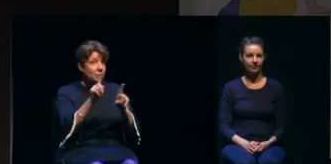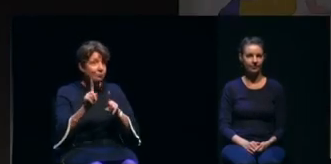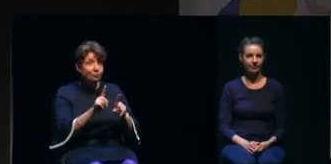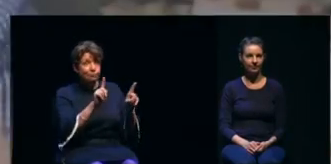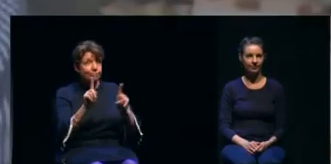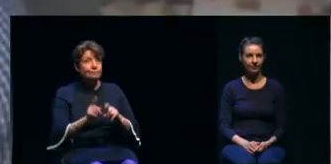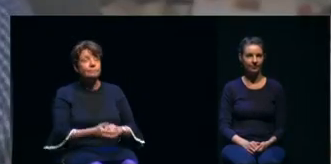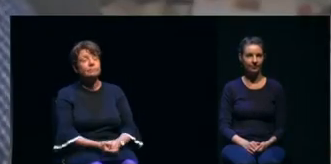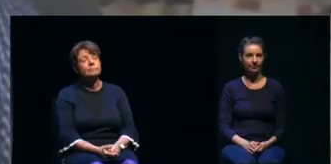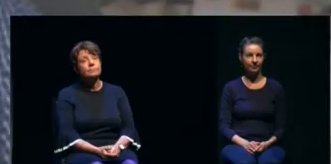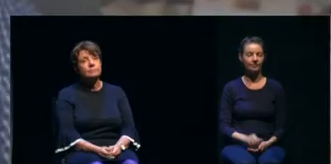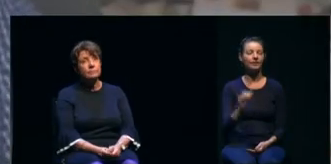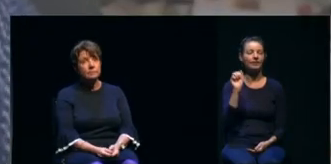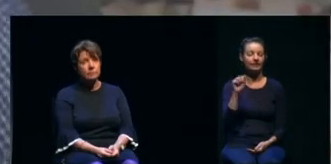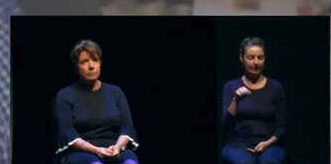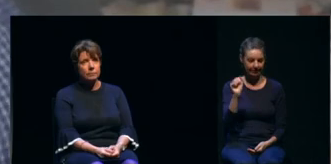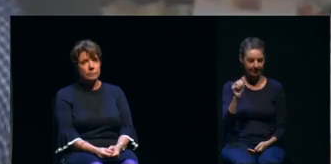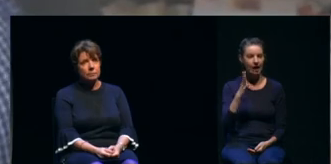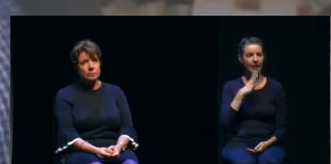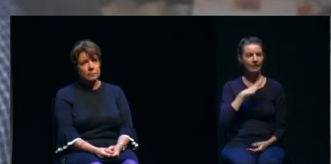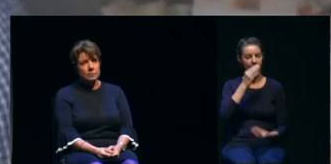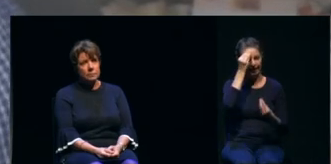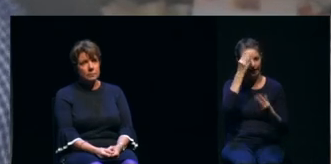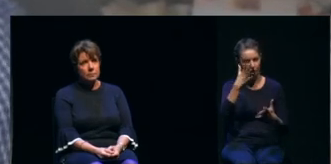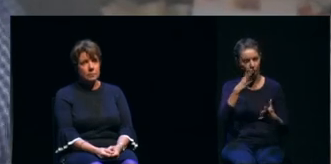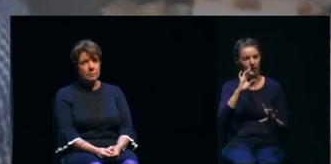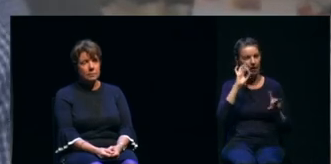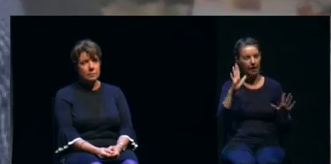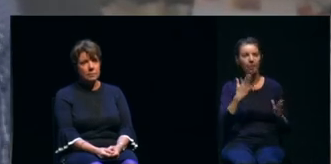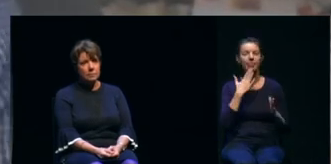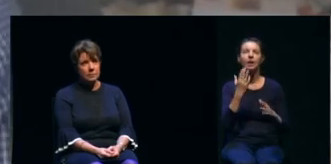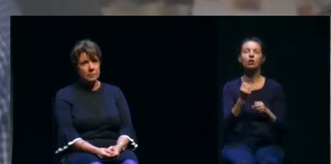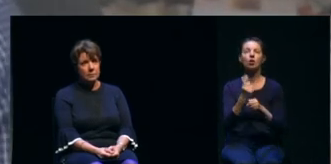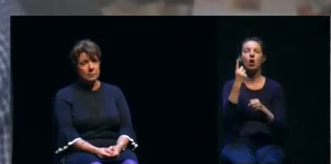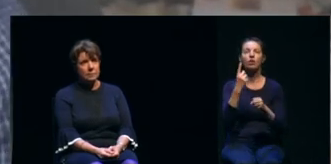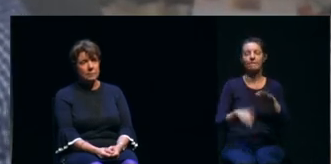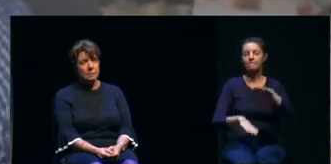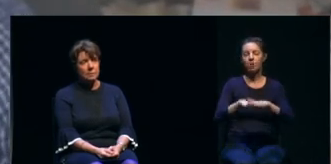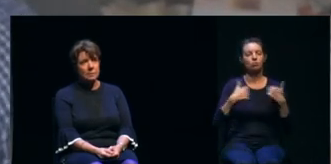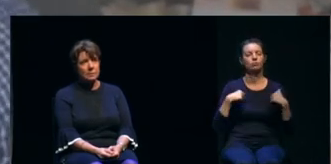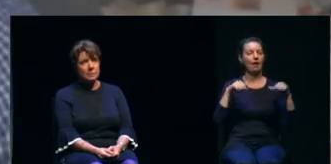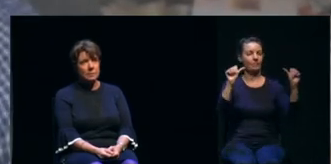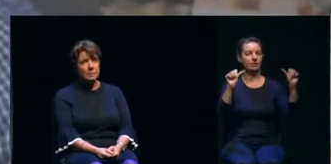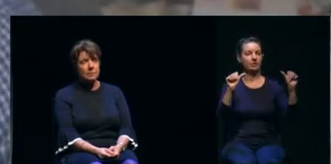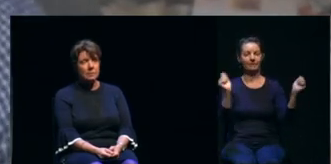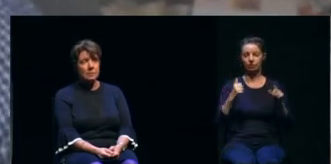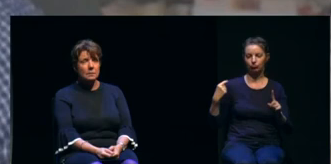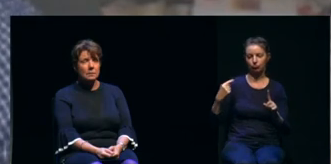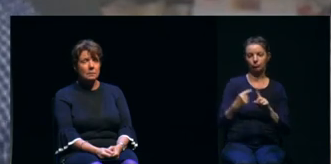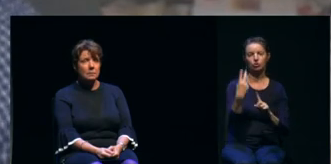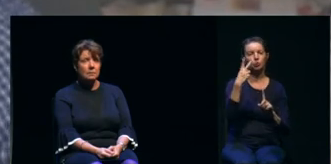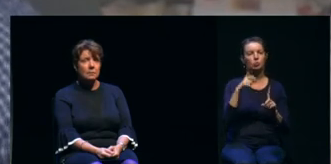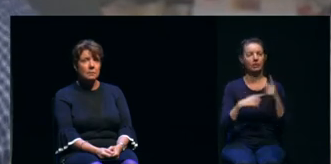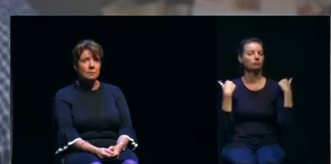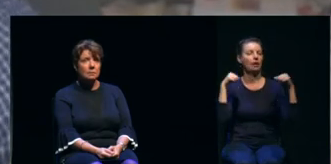feel? Yes. So the first thing that I need to make very clear, thank God, is she is completely recovered now and has been for 2 years.